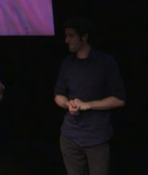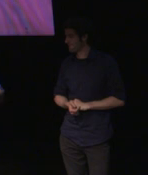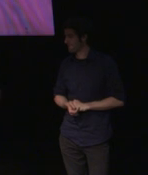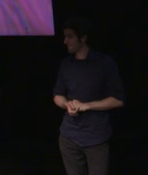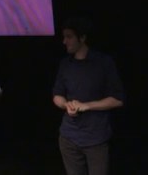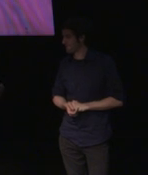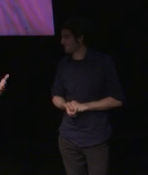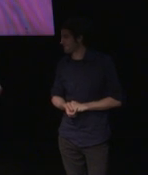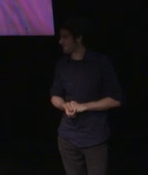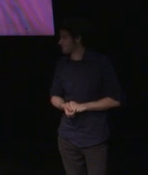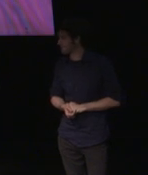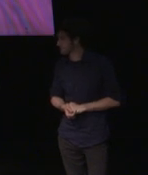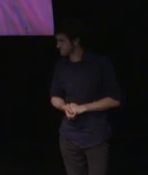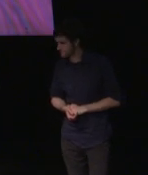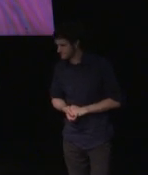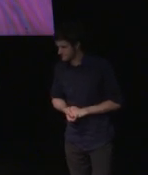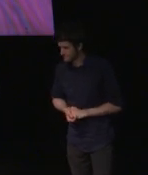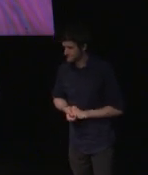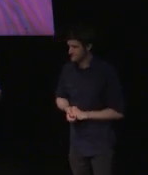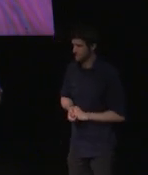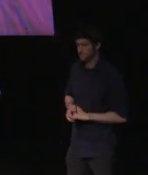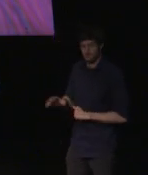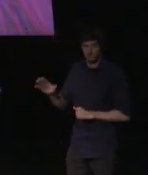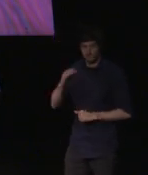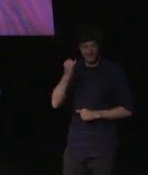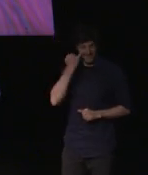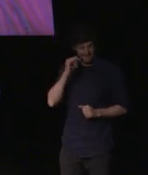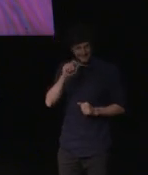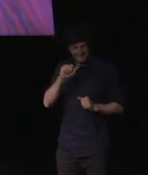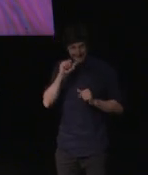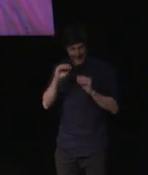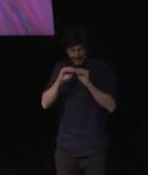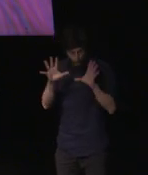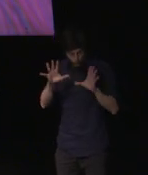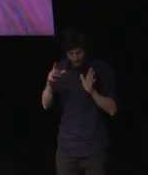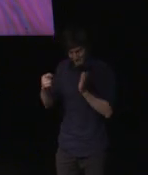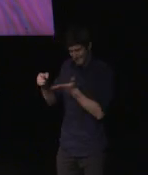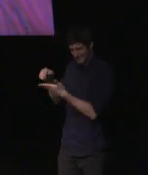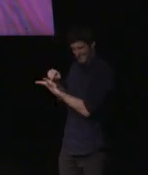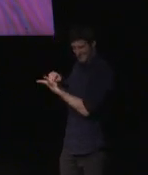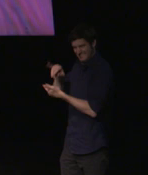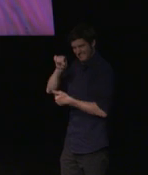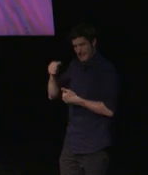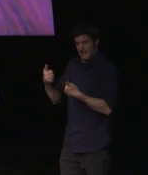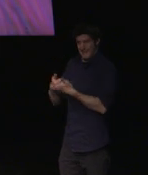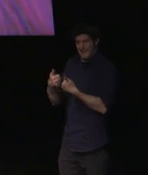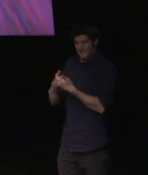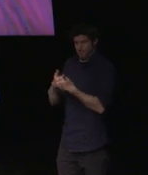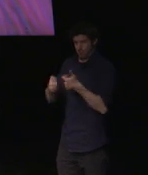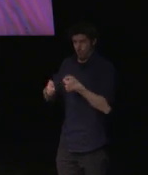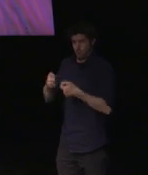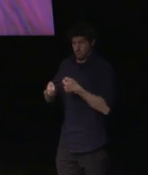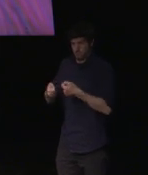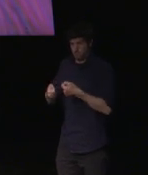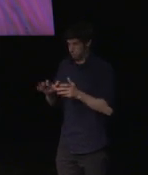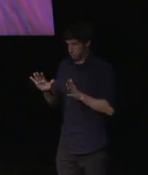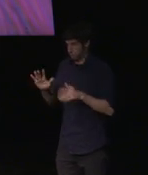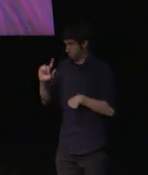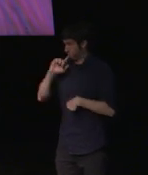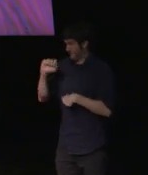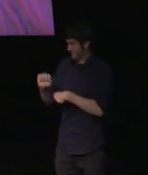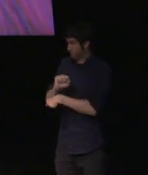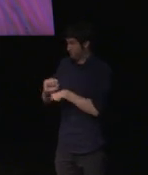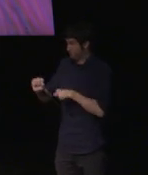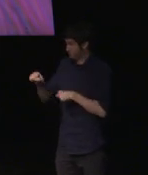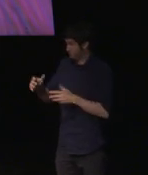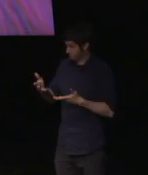So if I haven't made this clear yet, this is a game controller. And I mean that very literally. The